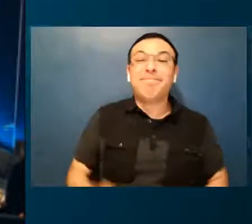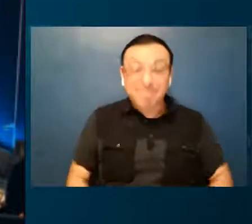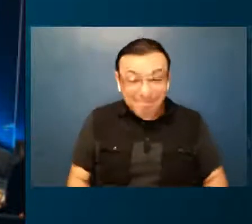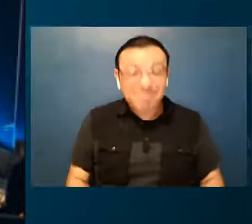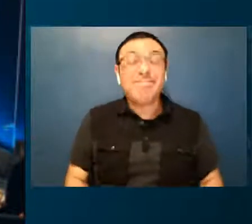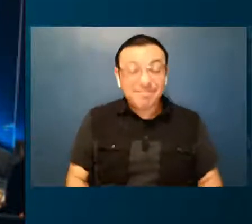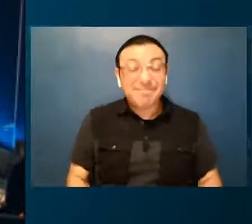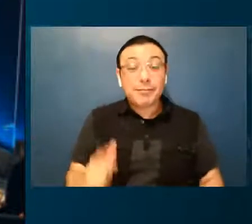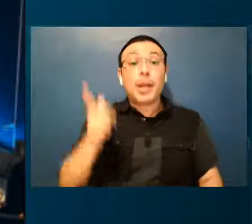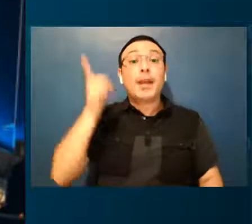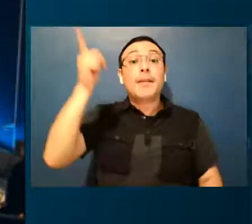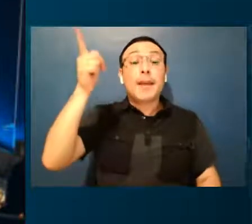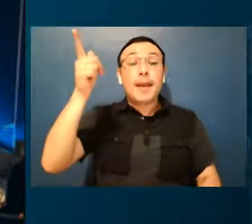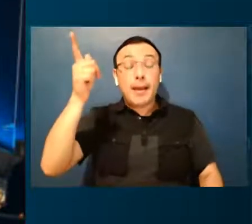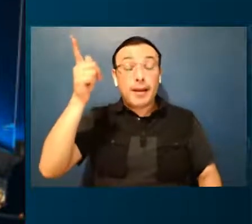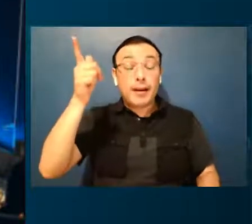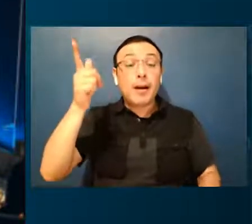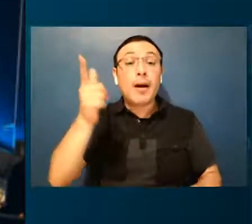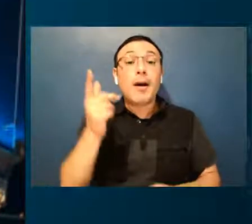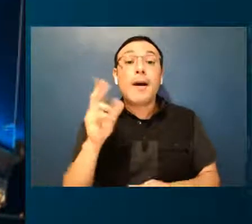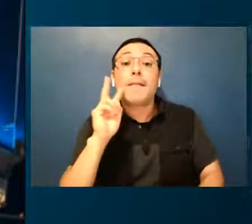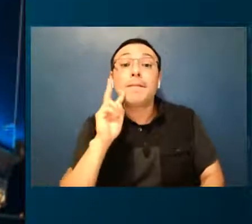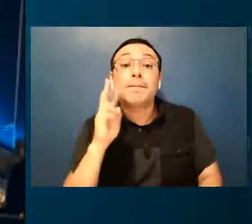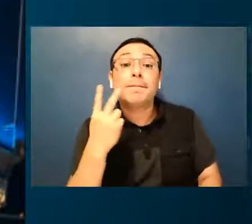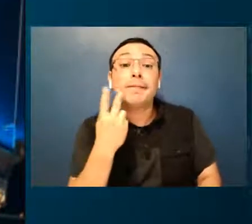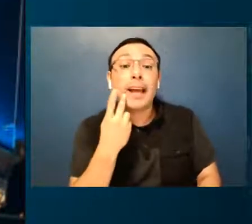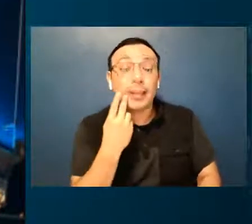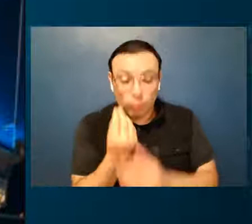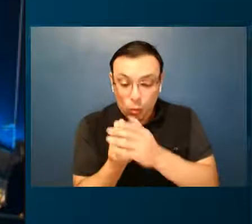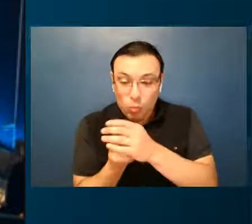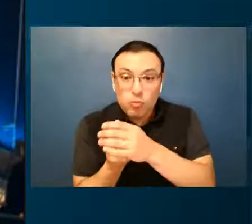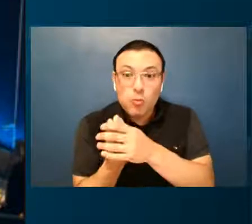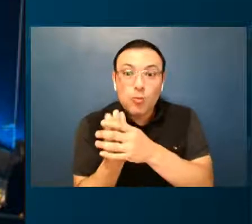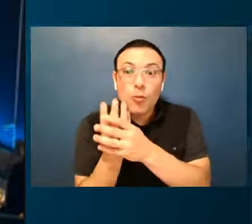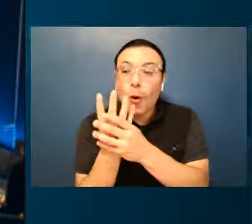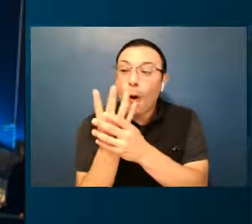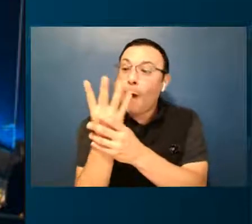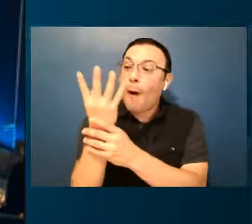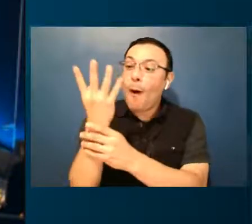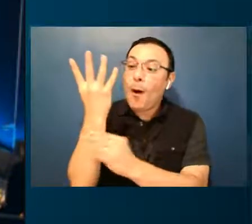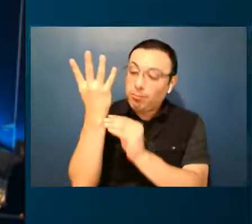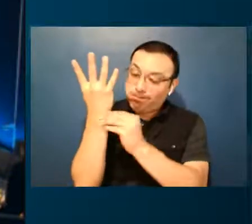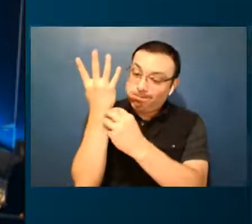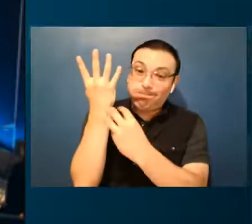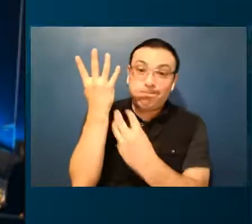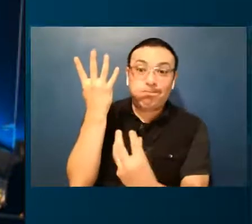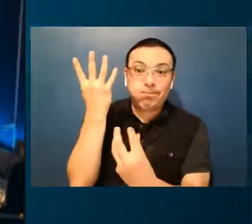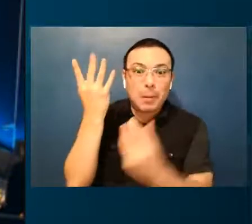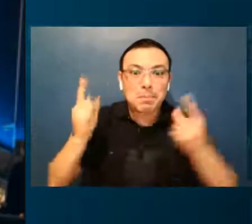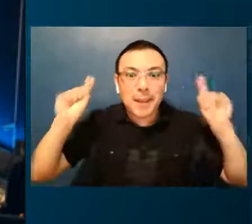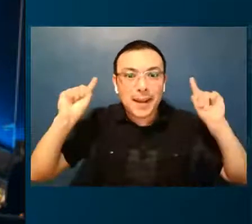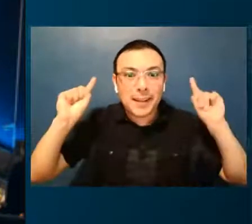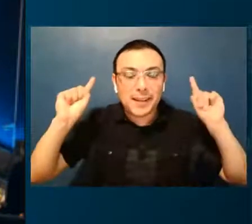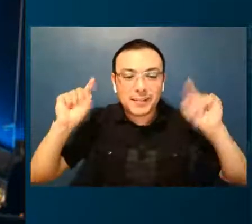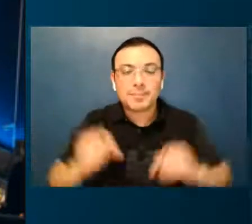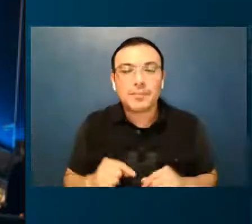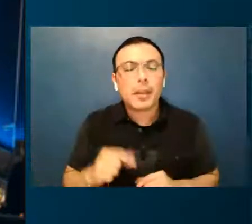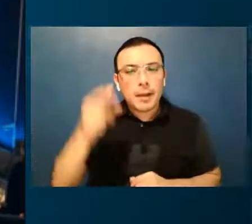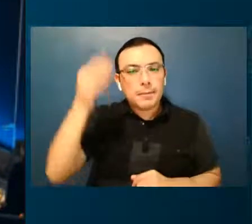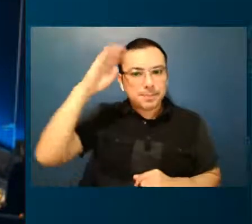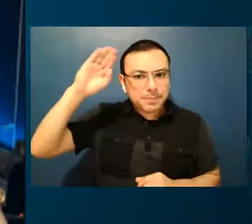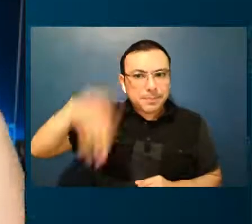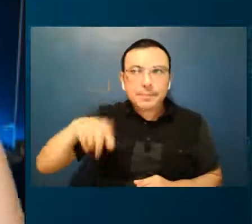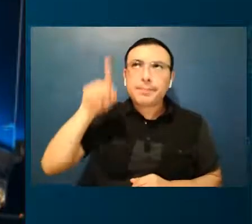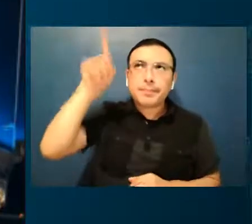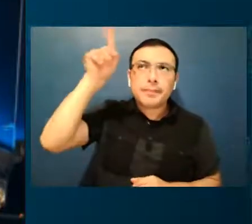vegetables in space. And this has been a long time thing, truly. They have been studying for a while the effects of